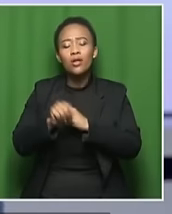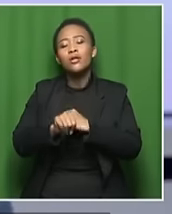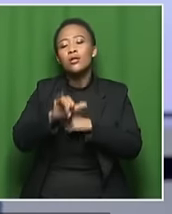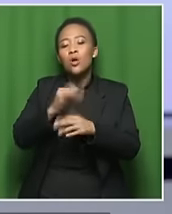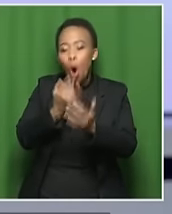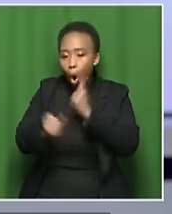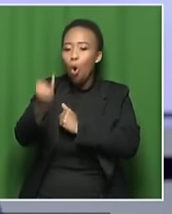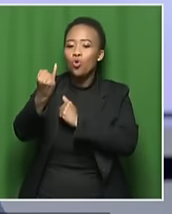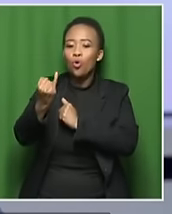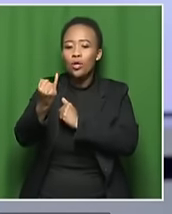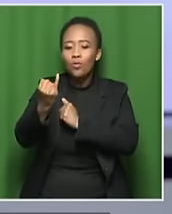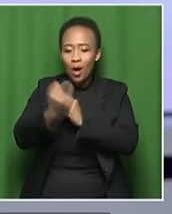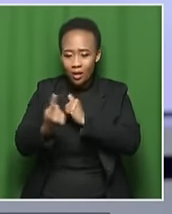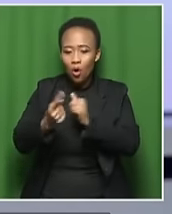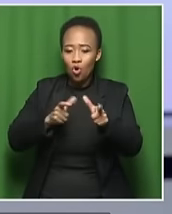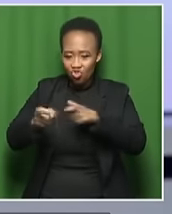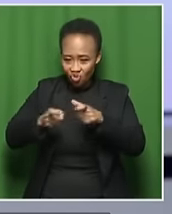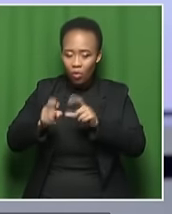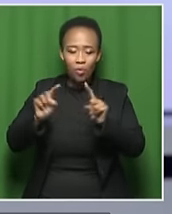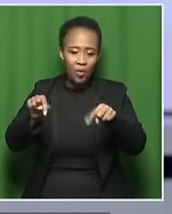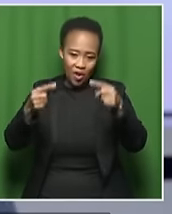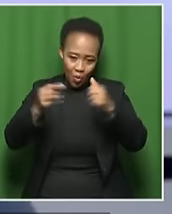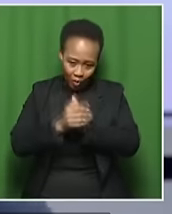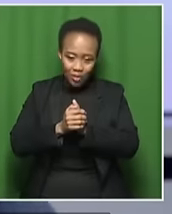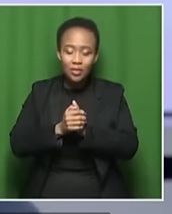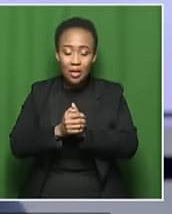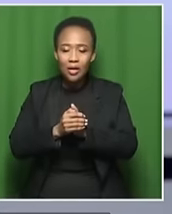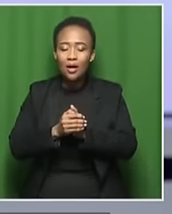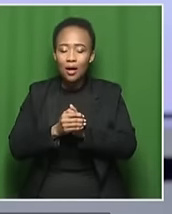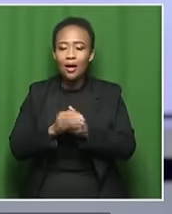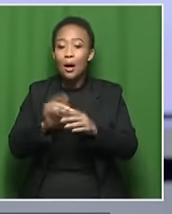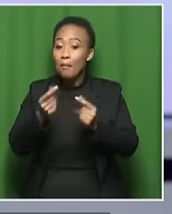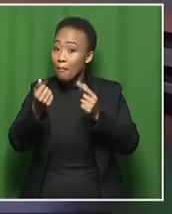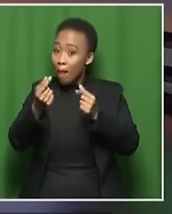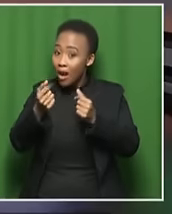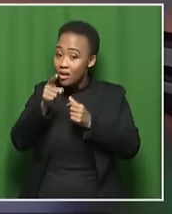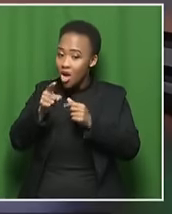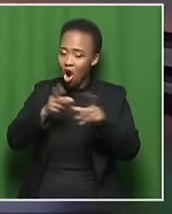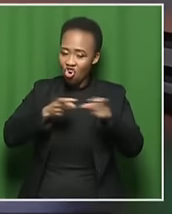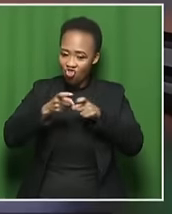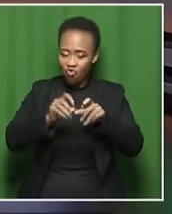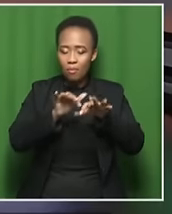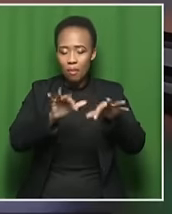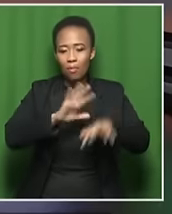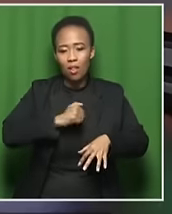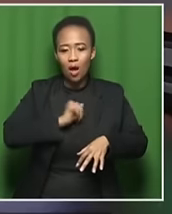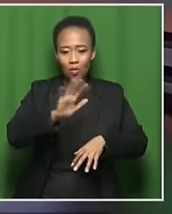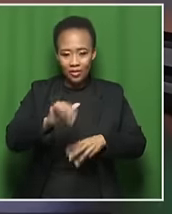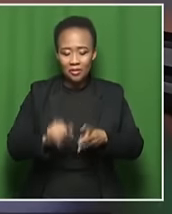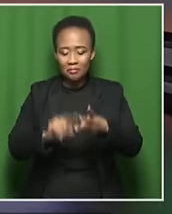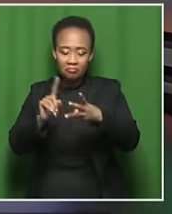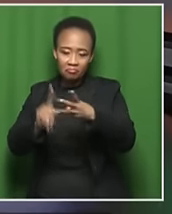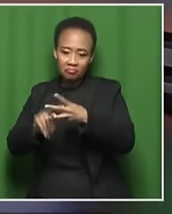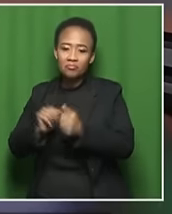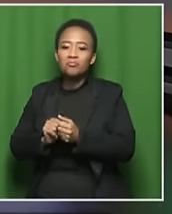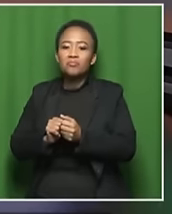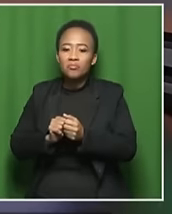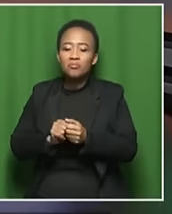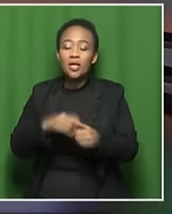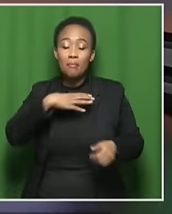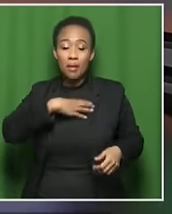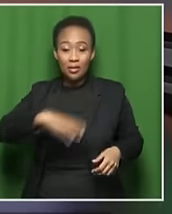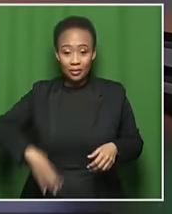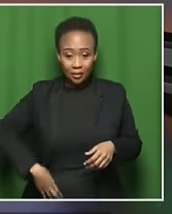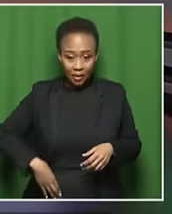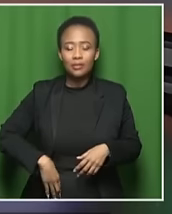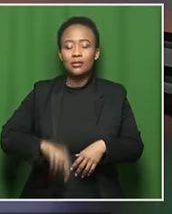what's going to bring money, disposable income to our people. Kenny Kunene. The president of Patriotic Alliance, Gaetan